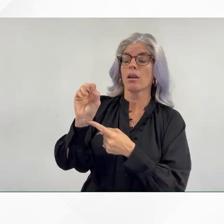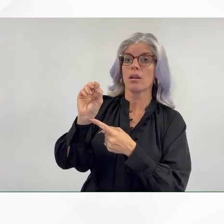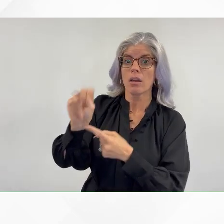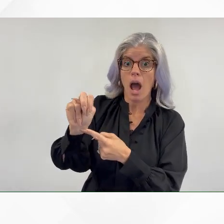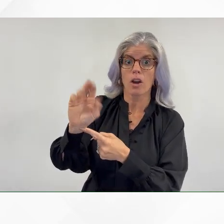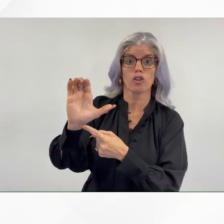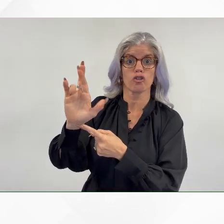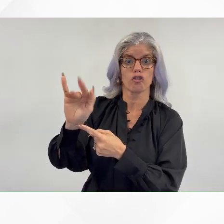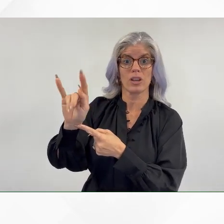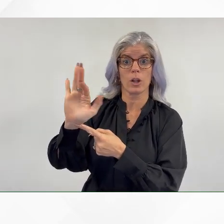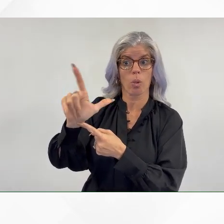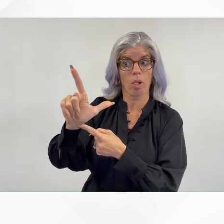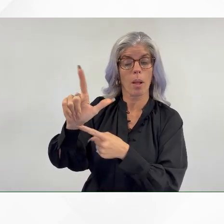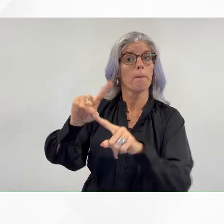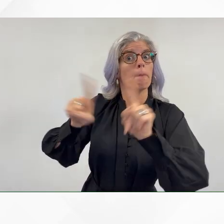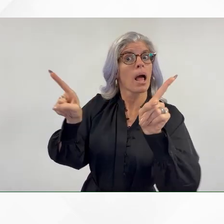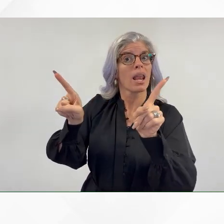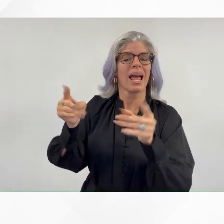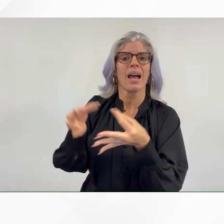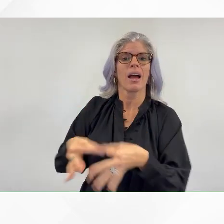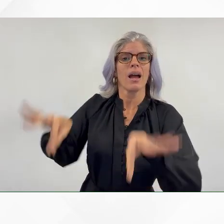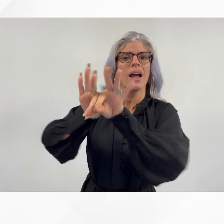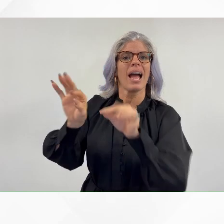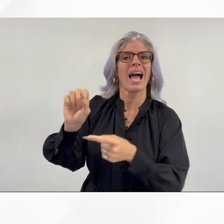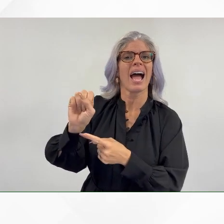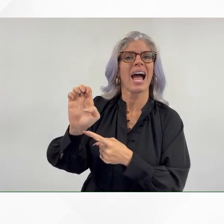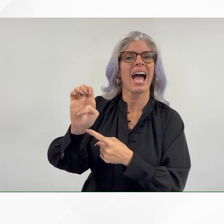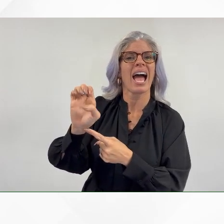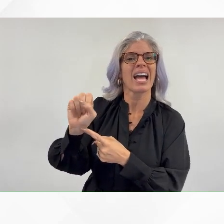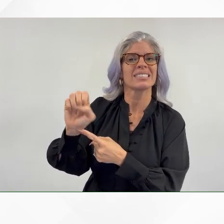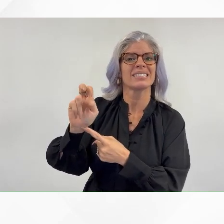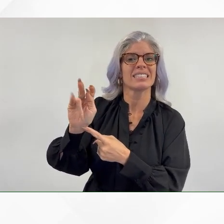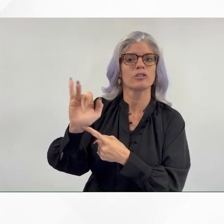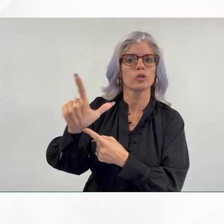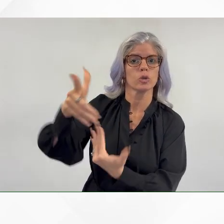must also apply for an SBA loan for permanent work.